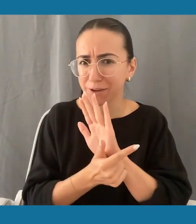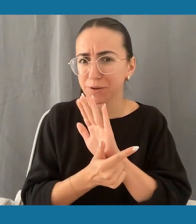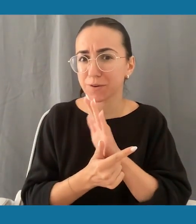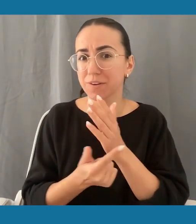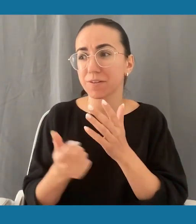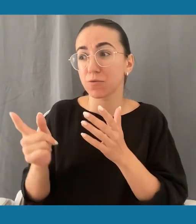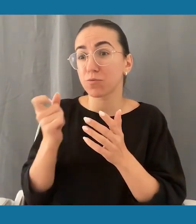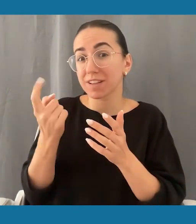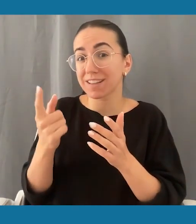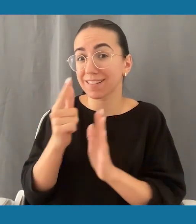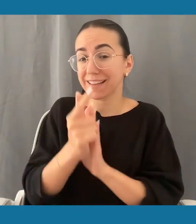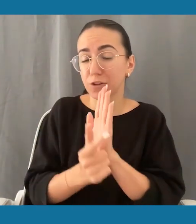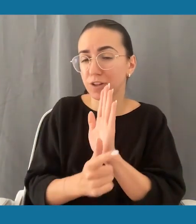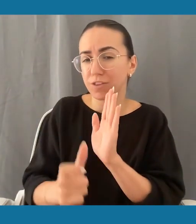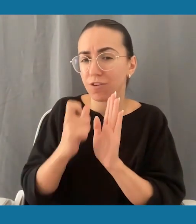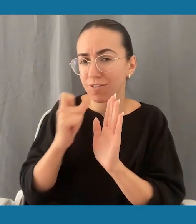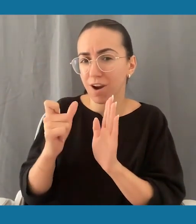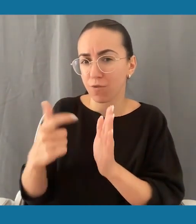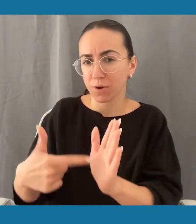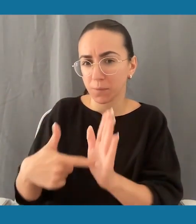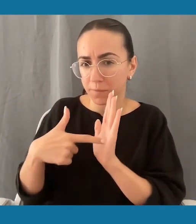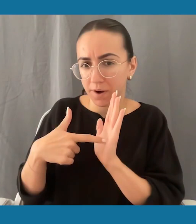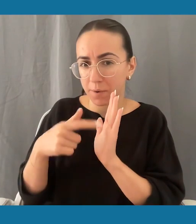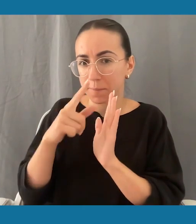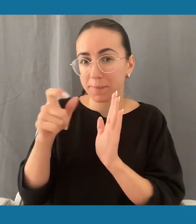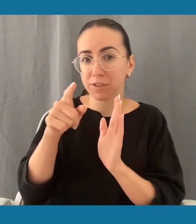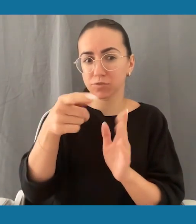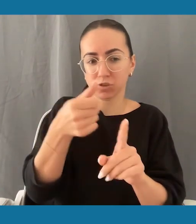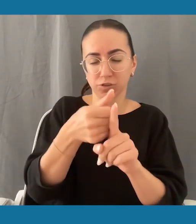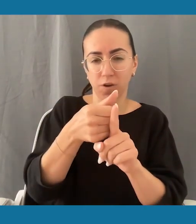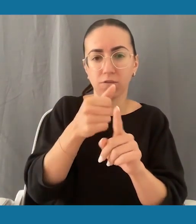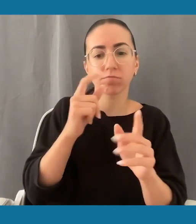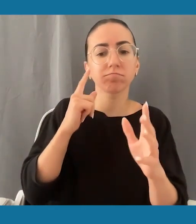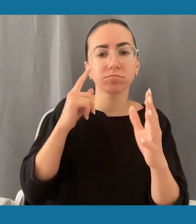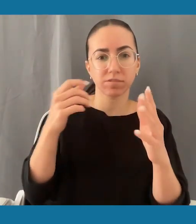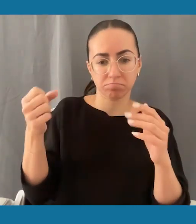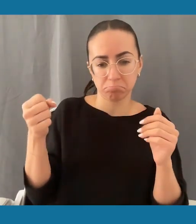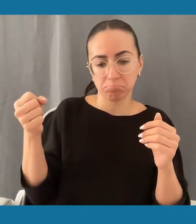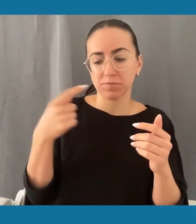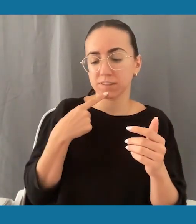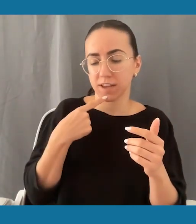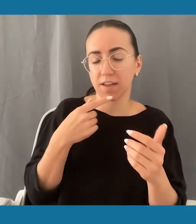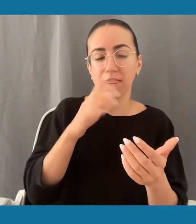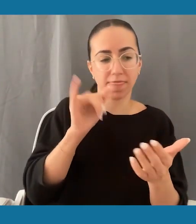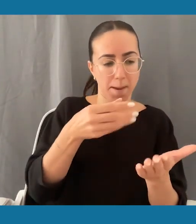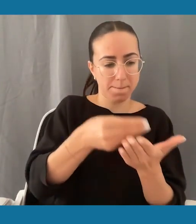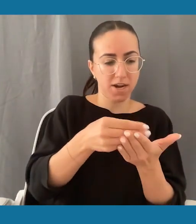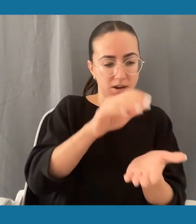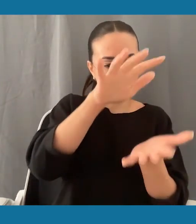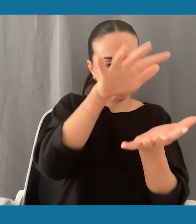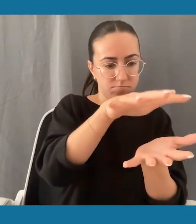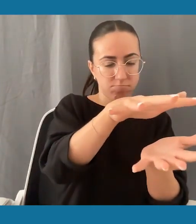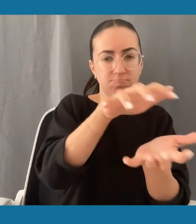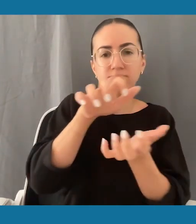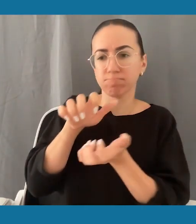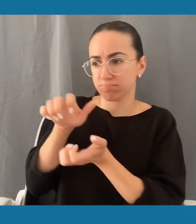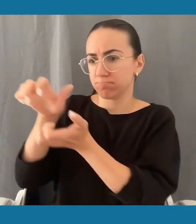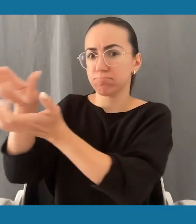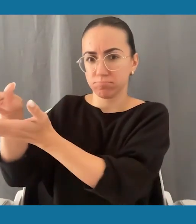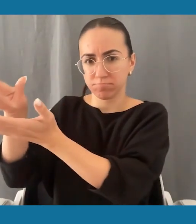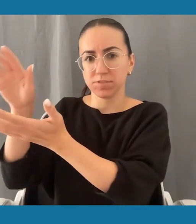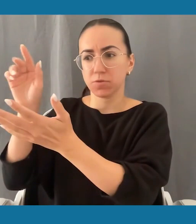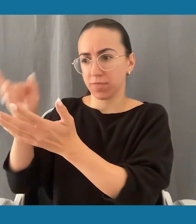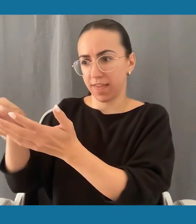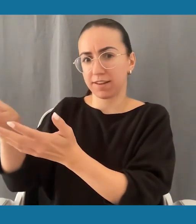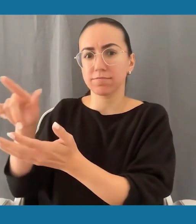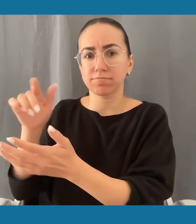to because you distributed this money outright to them directly upon your death and in your testamentary